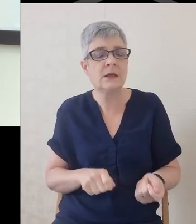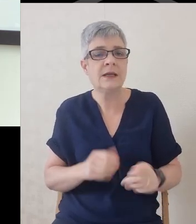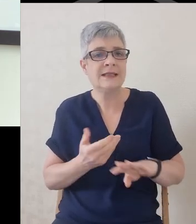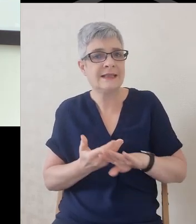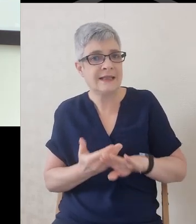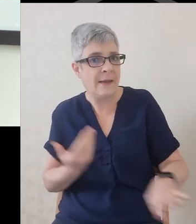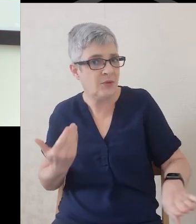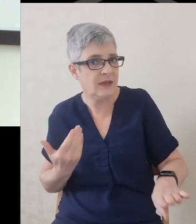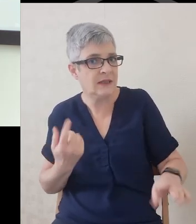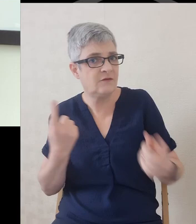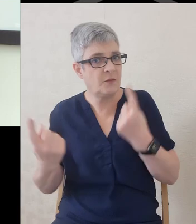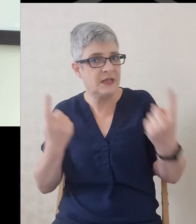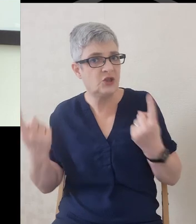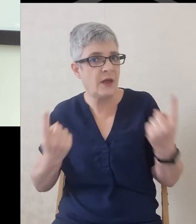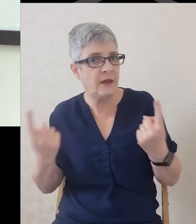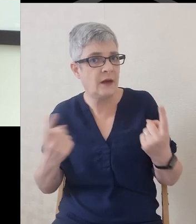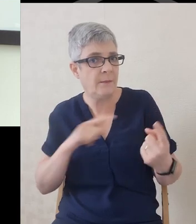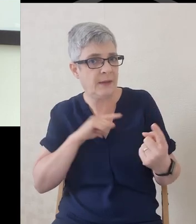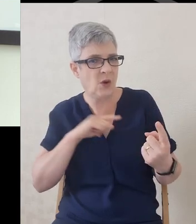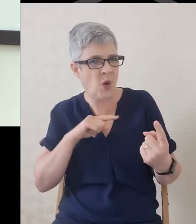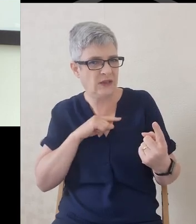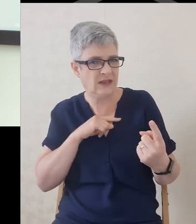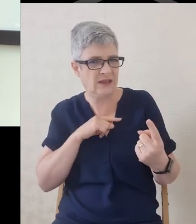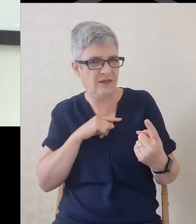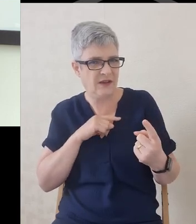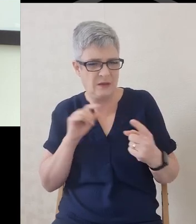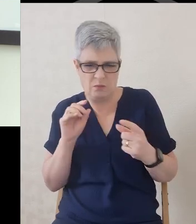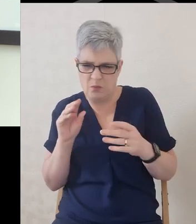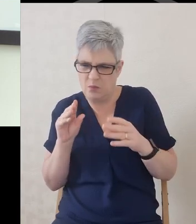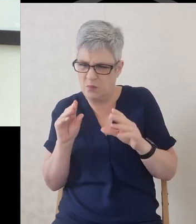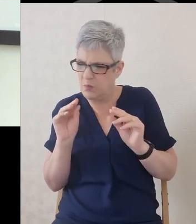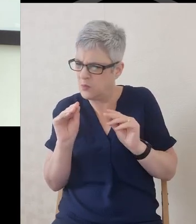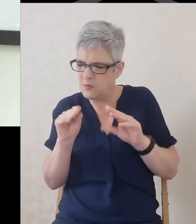separated from one another because of a tiny virus.